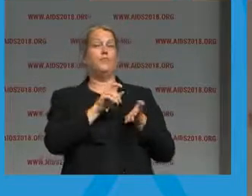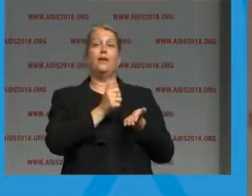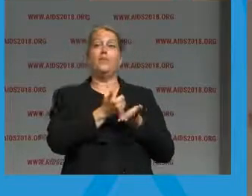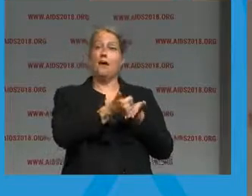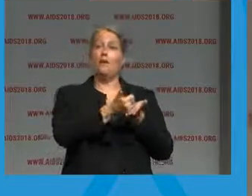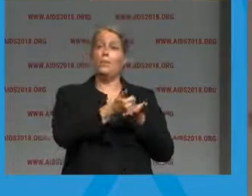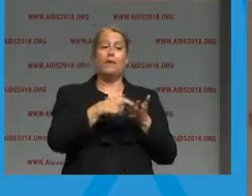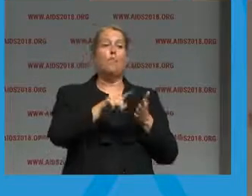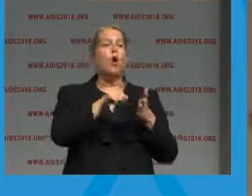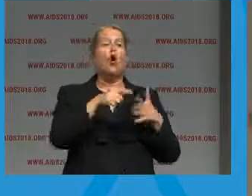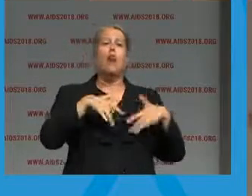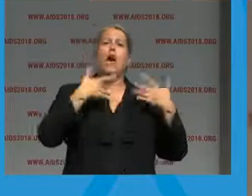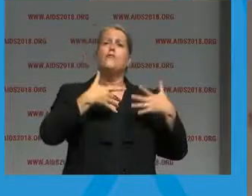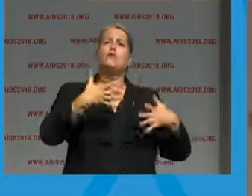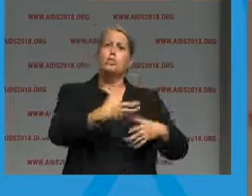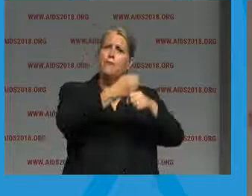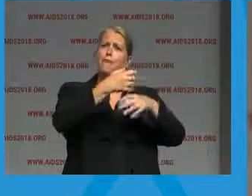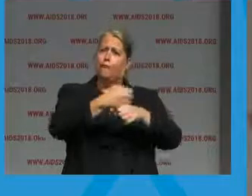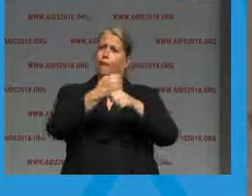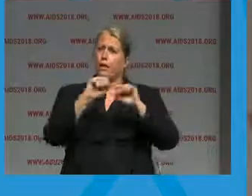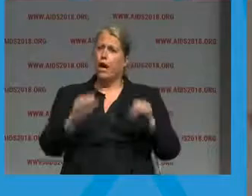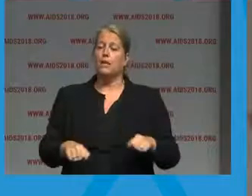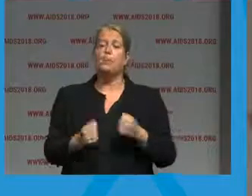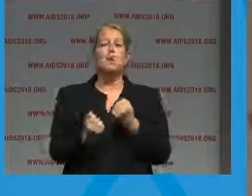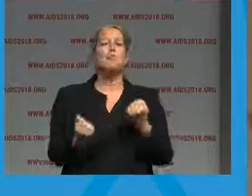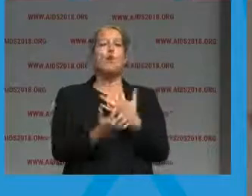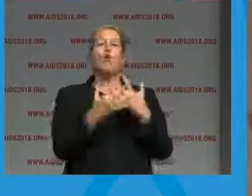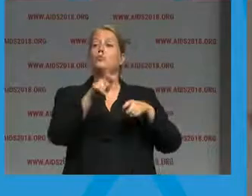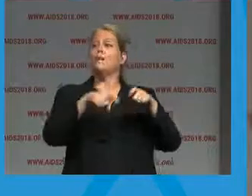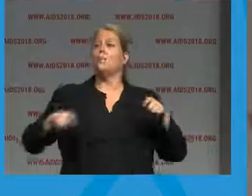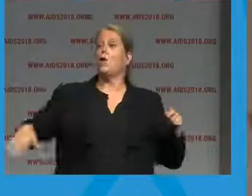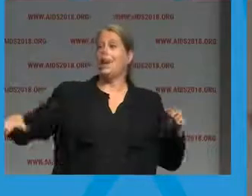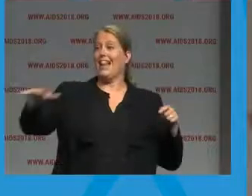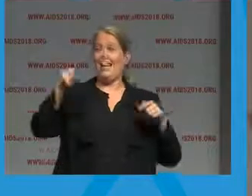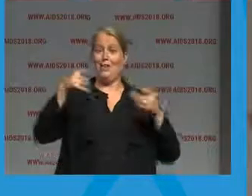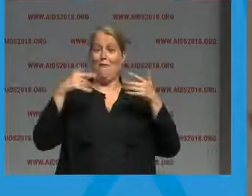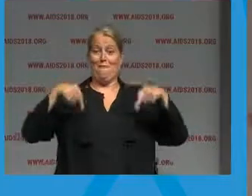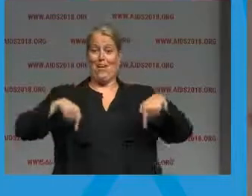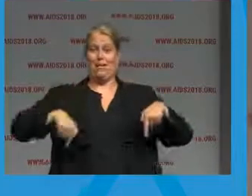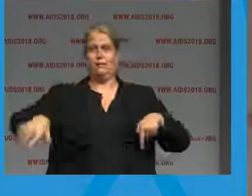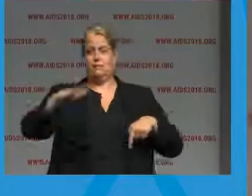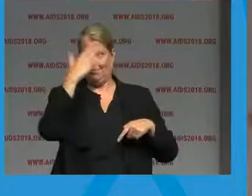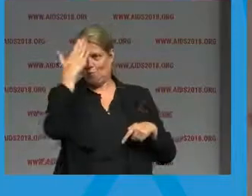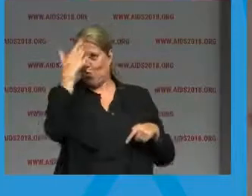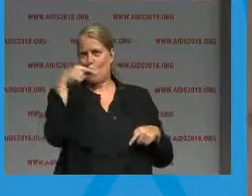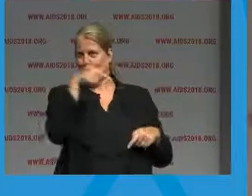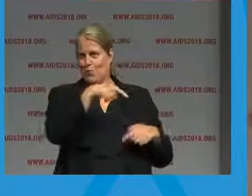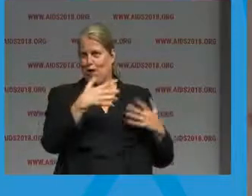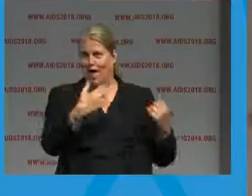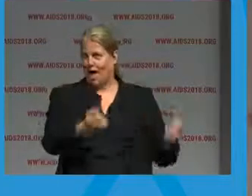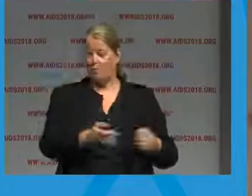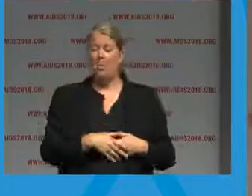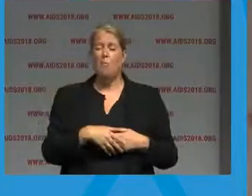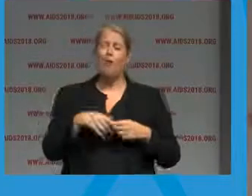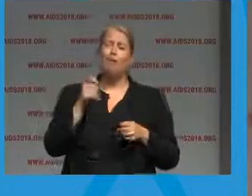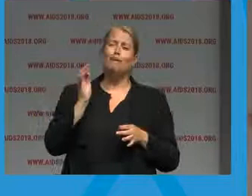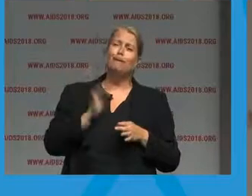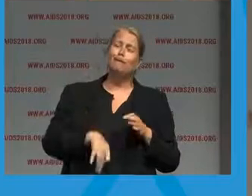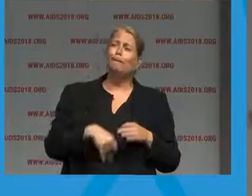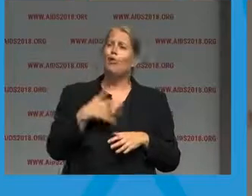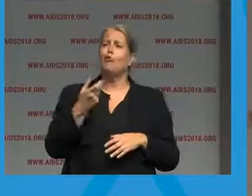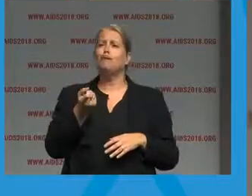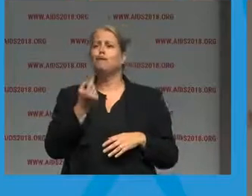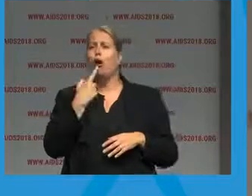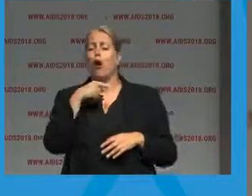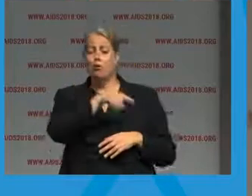lives. And yet, most people attending this conference are not even aware of that. It is a simple drug that can